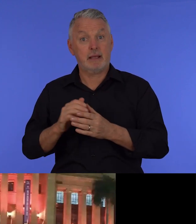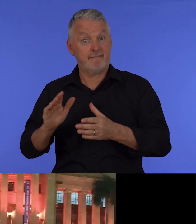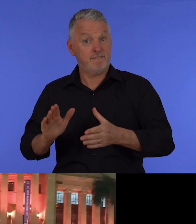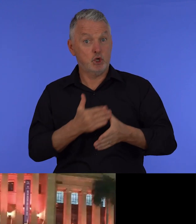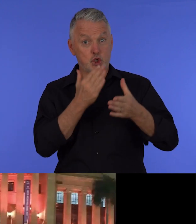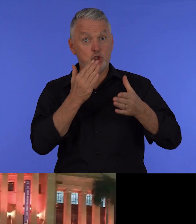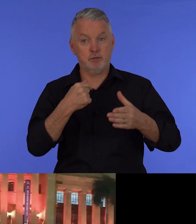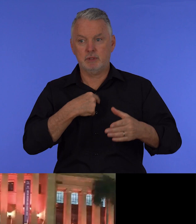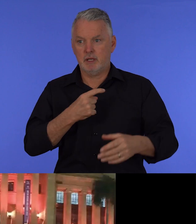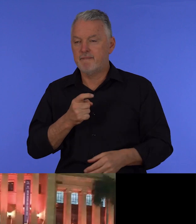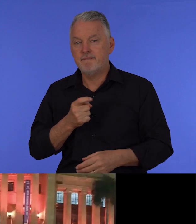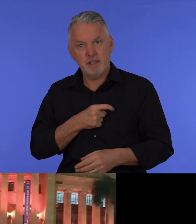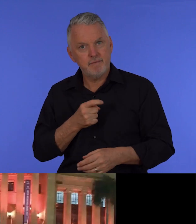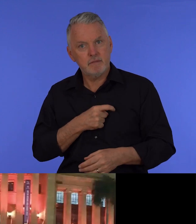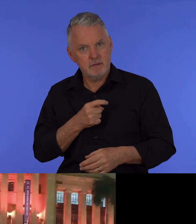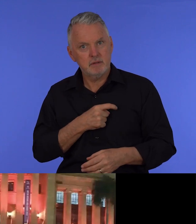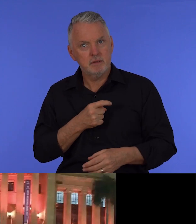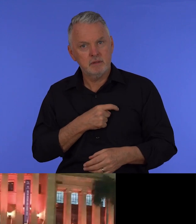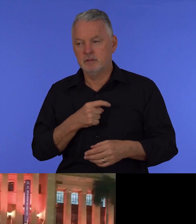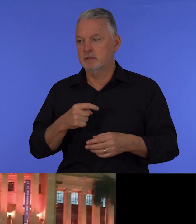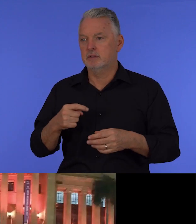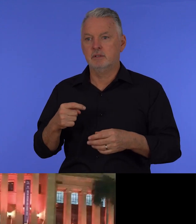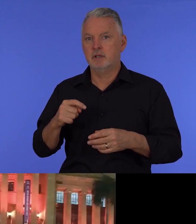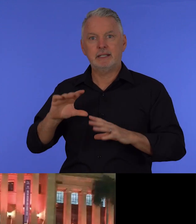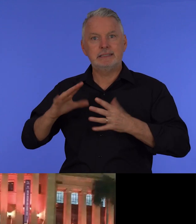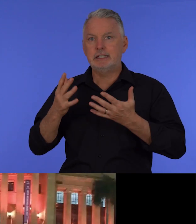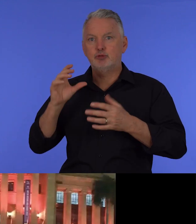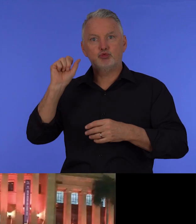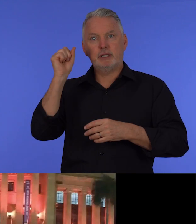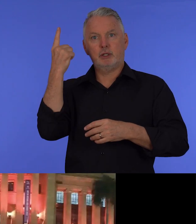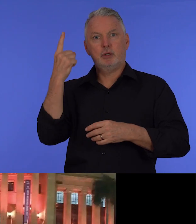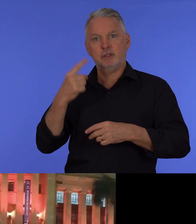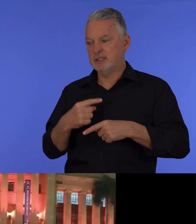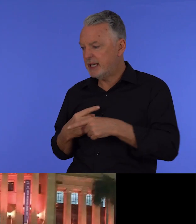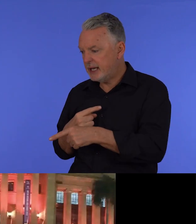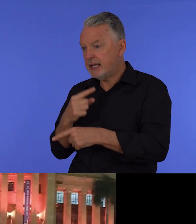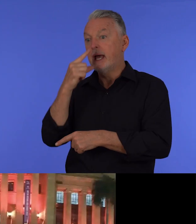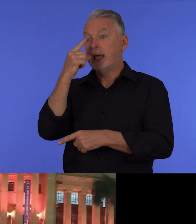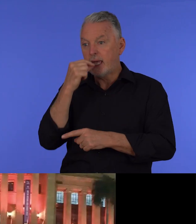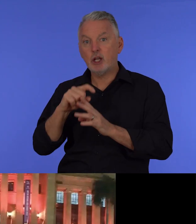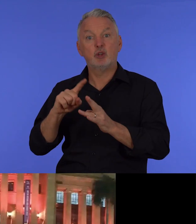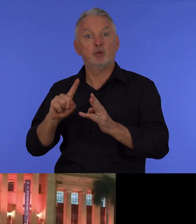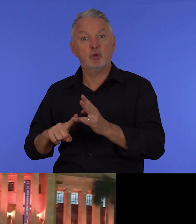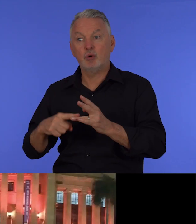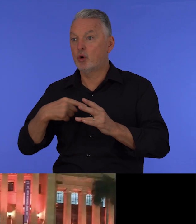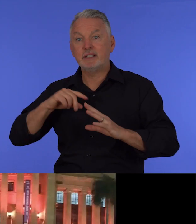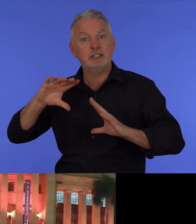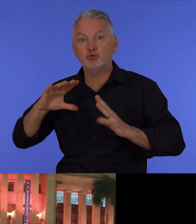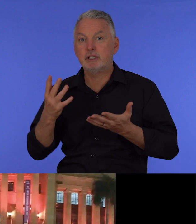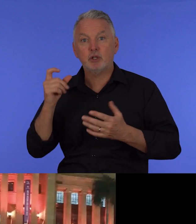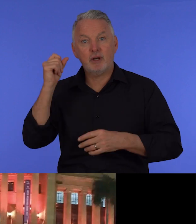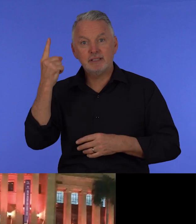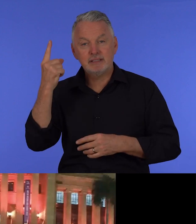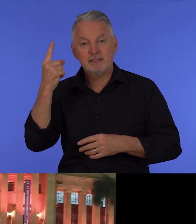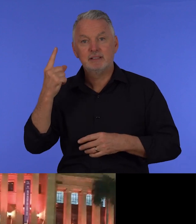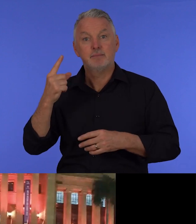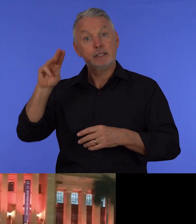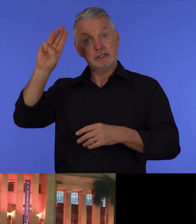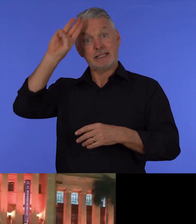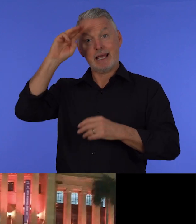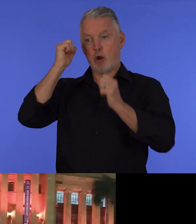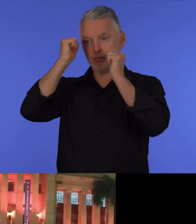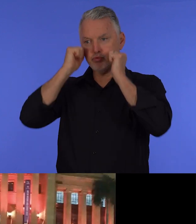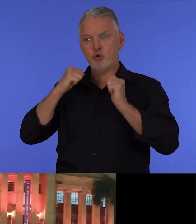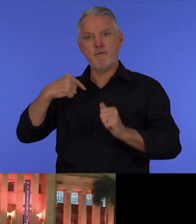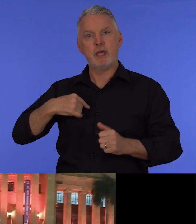challenges for Will. At first I was really fearful, and I don't think I realised how capable my son was.